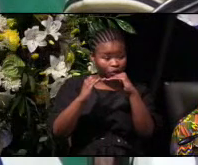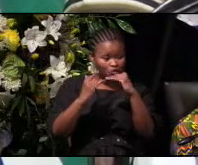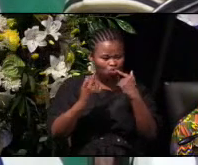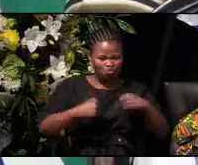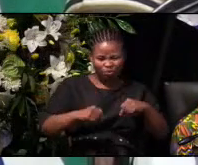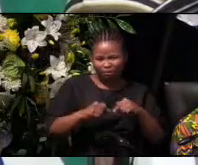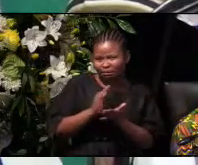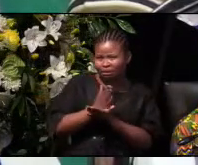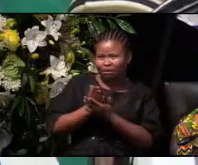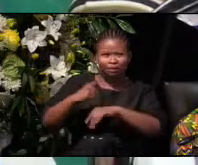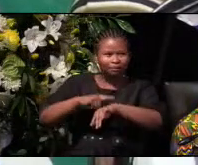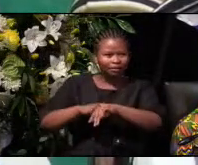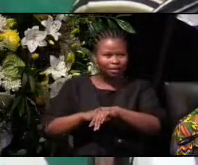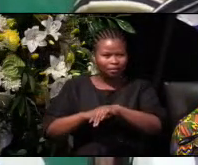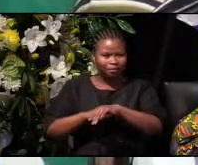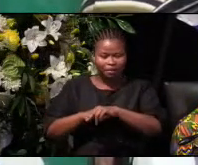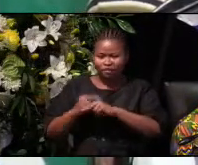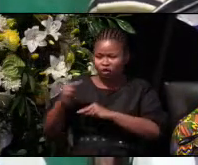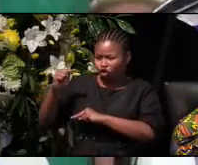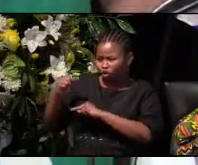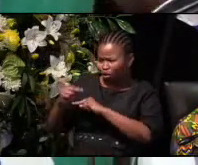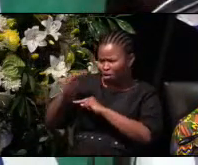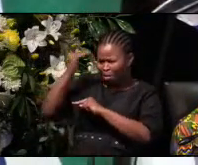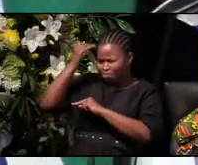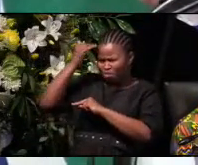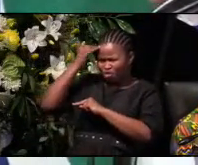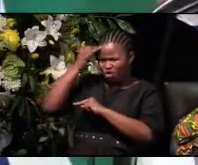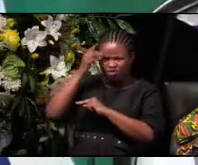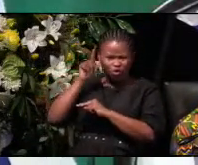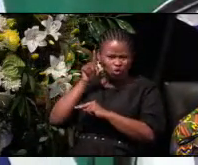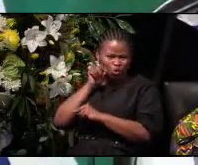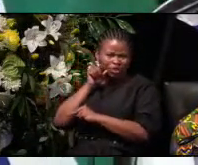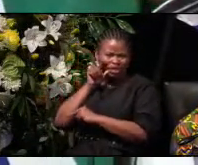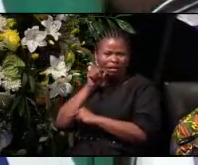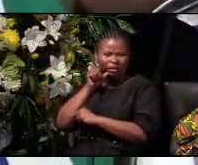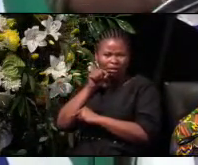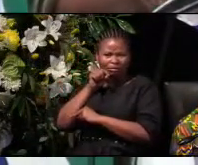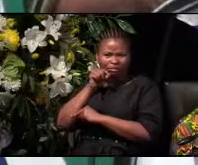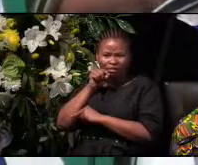which sometimes has a short spend memory of Twitter